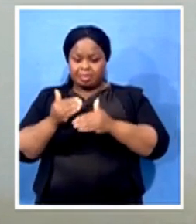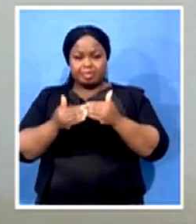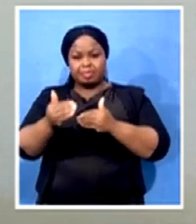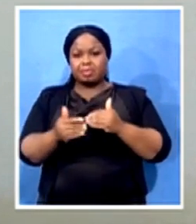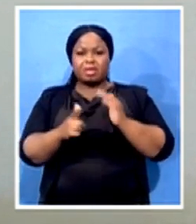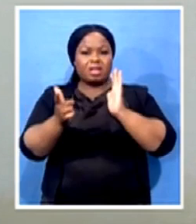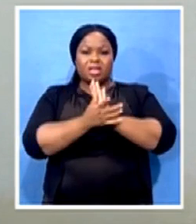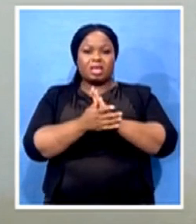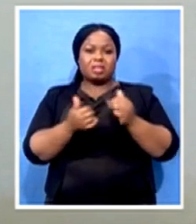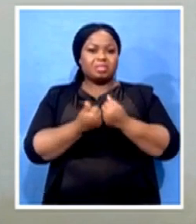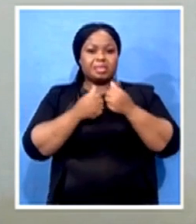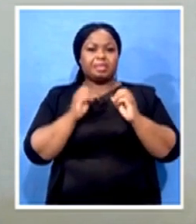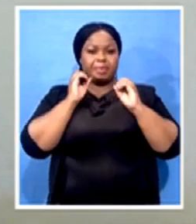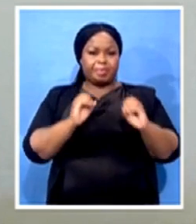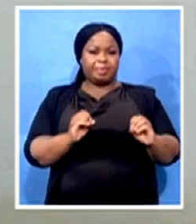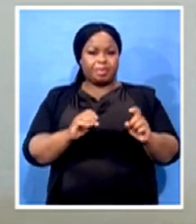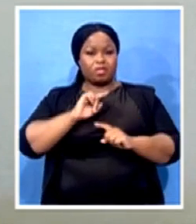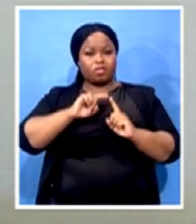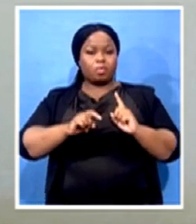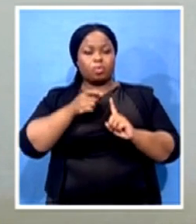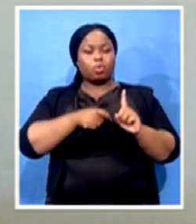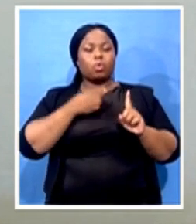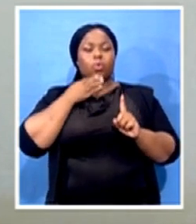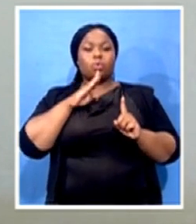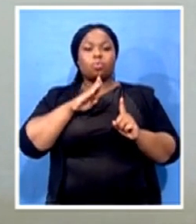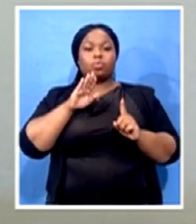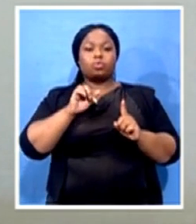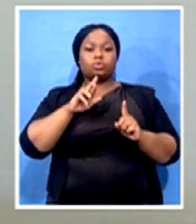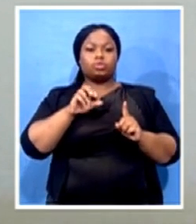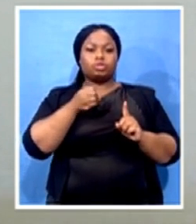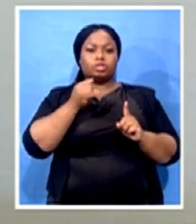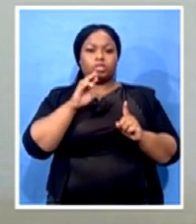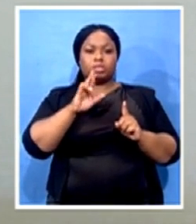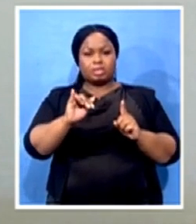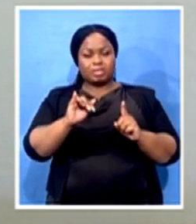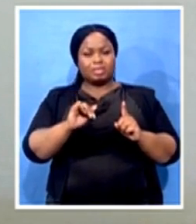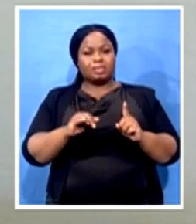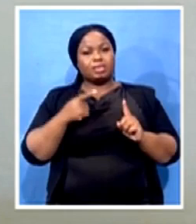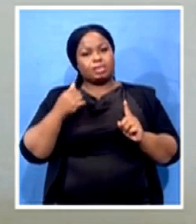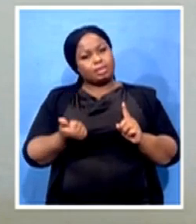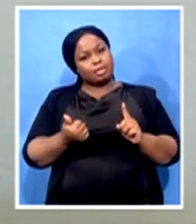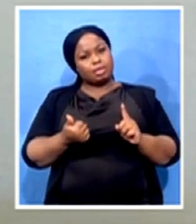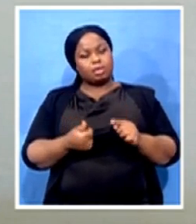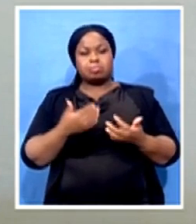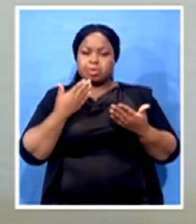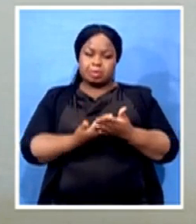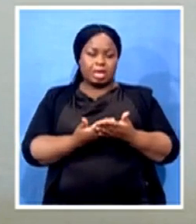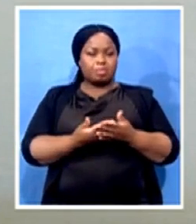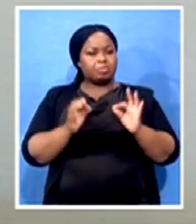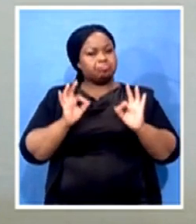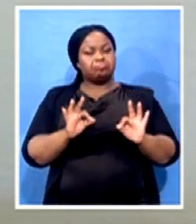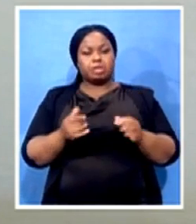accused, Bushiri in this case, then that might a well-convenient process. But if